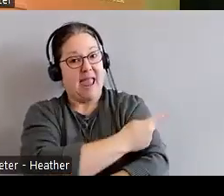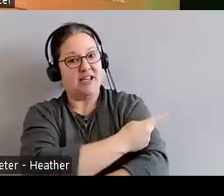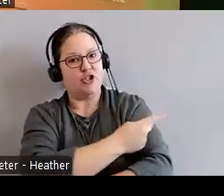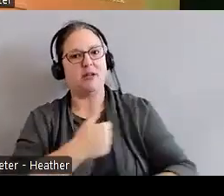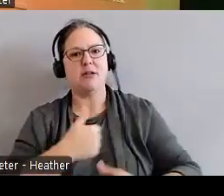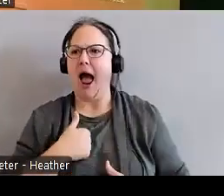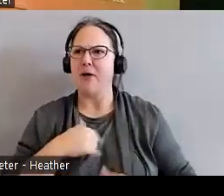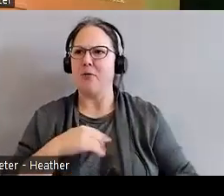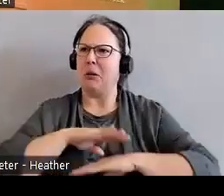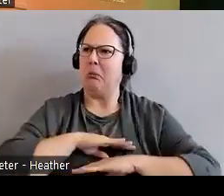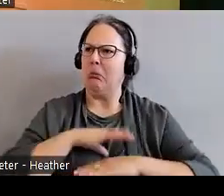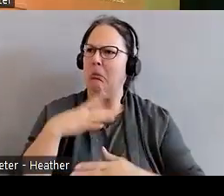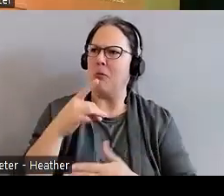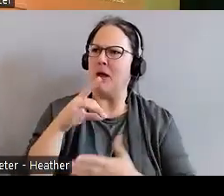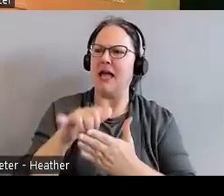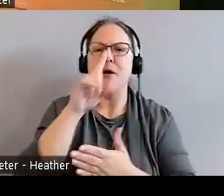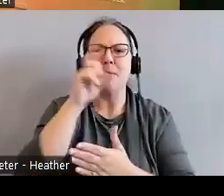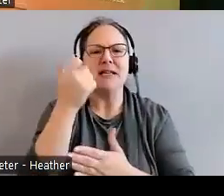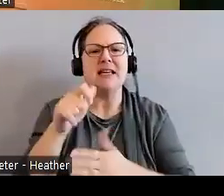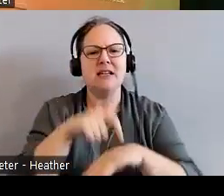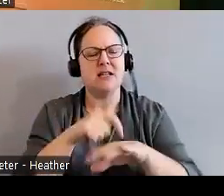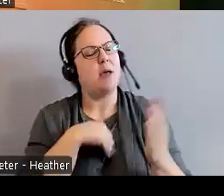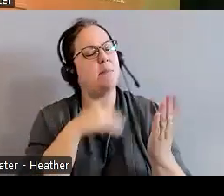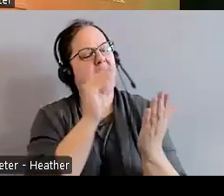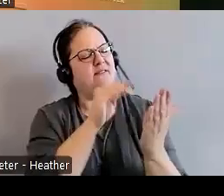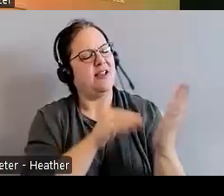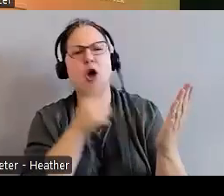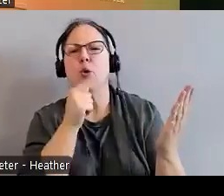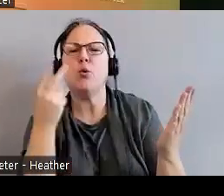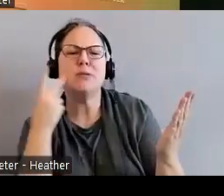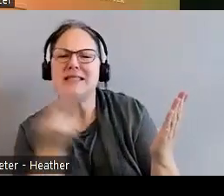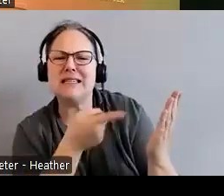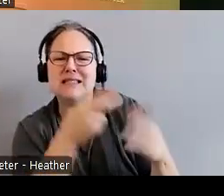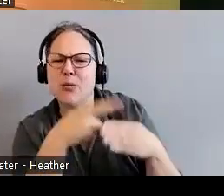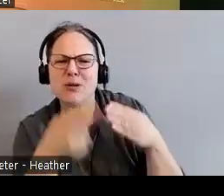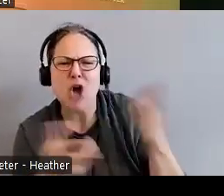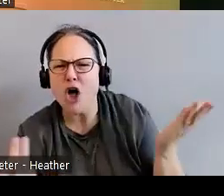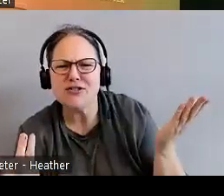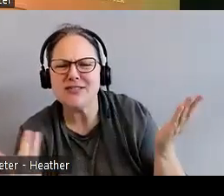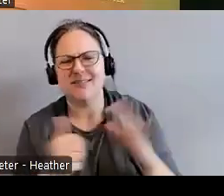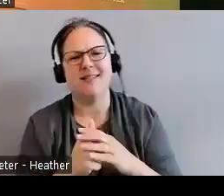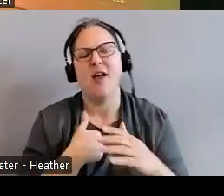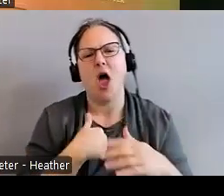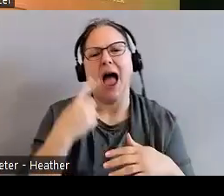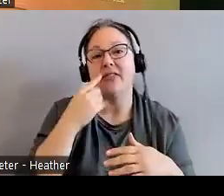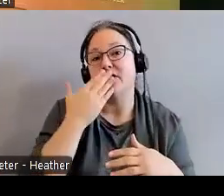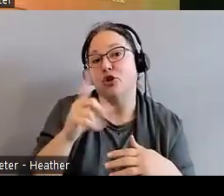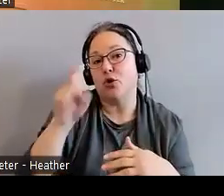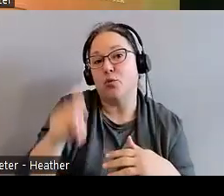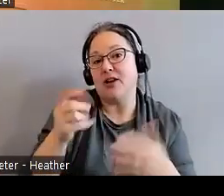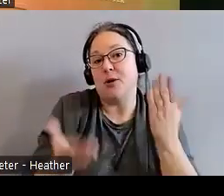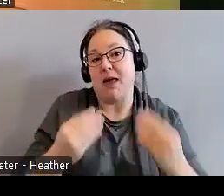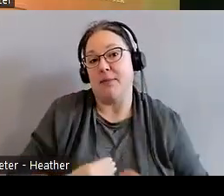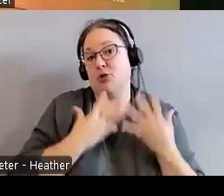every time I answer those questionnaires, I wonder who's looking at the results. So I think it's a really good question and hopefully should inspire us to be thinking